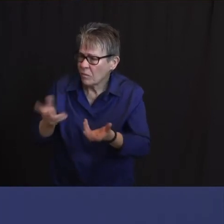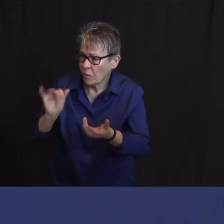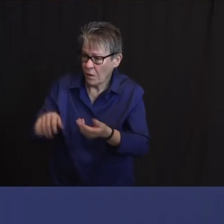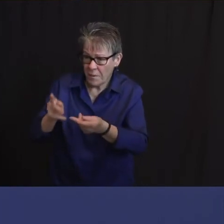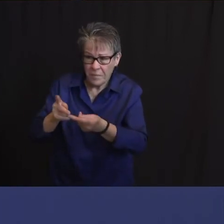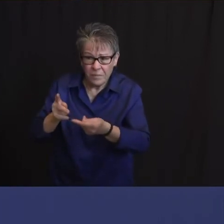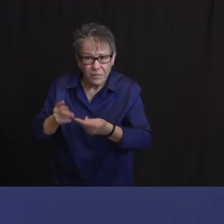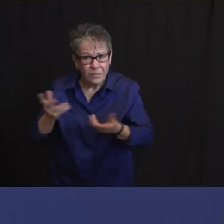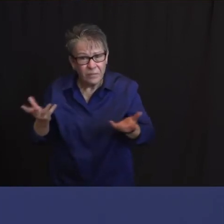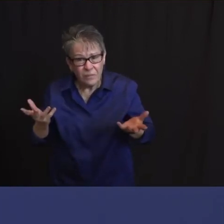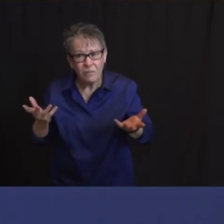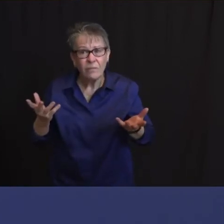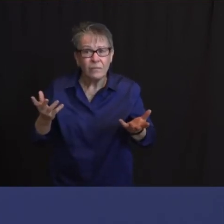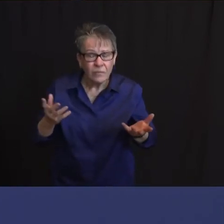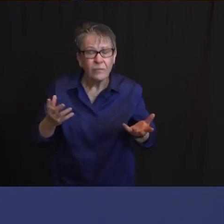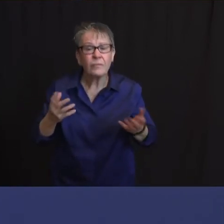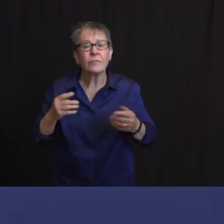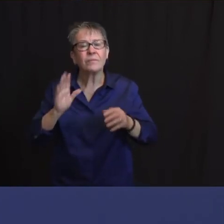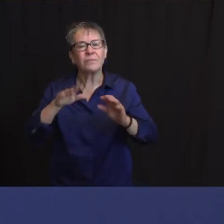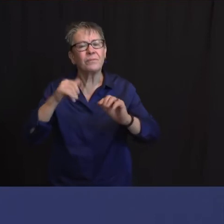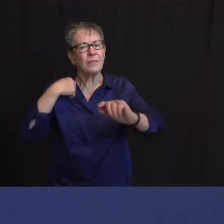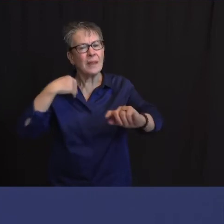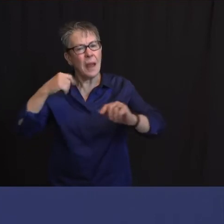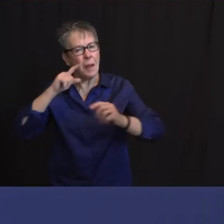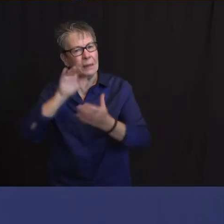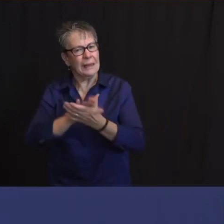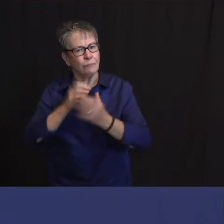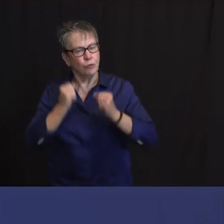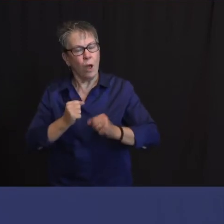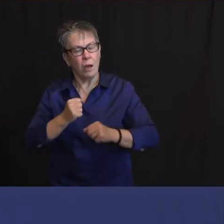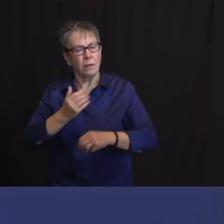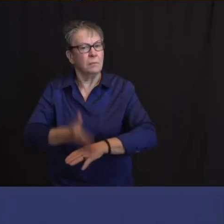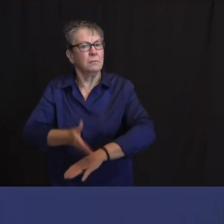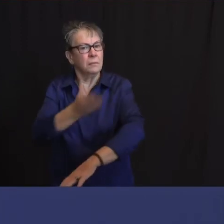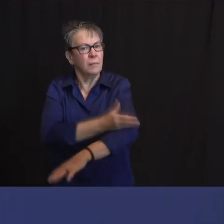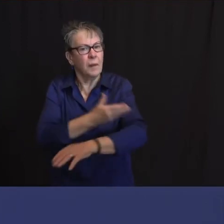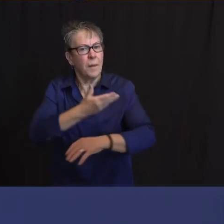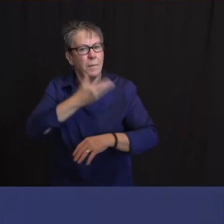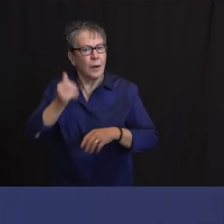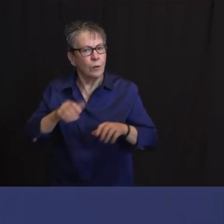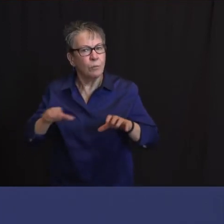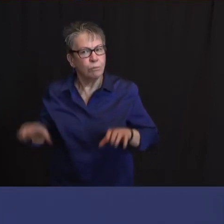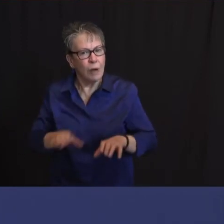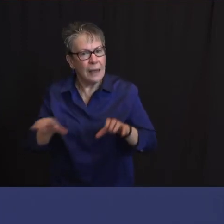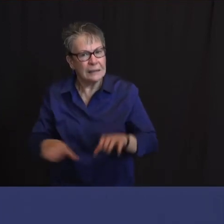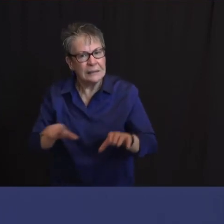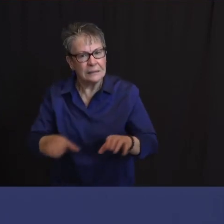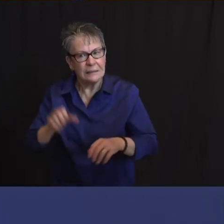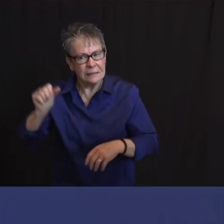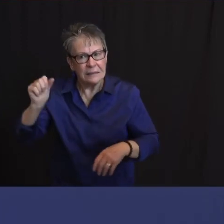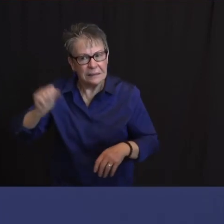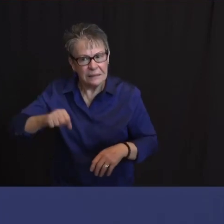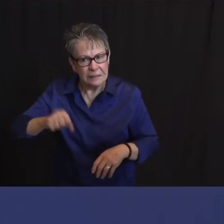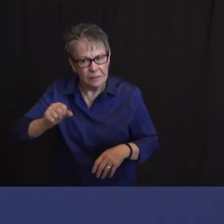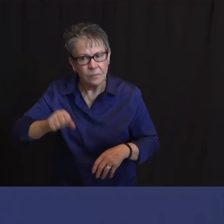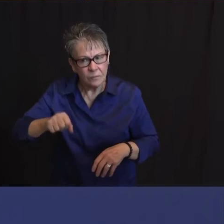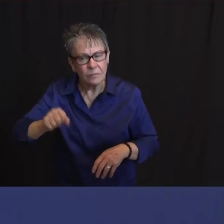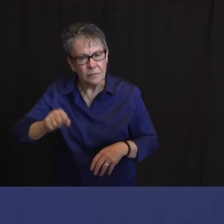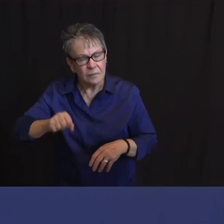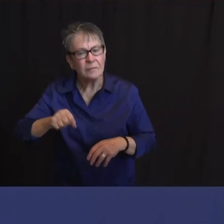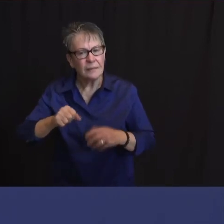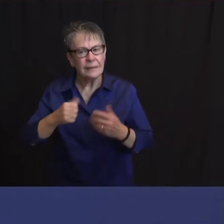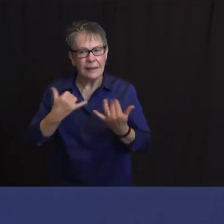best practice is that, in fact, you do, in your first question, in fact, you do get signed up for the booster shot before you